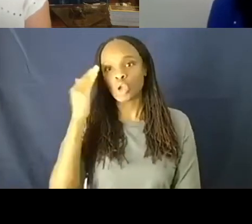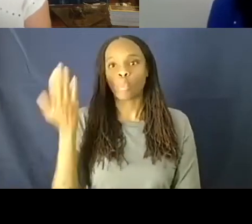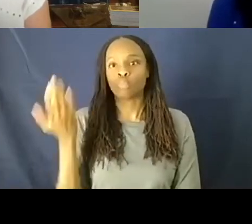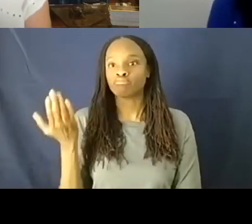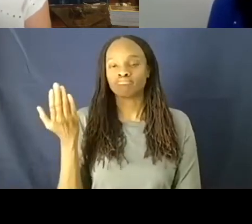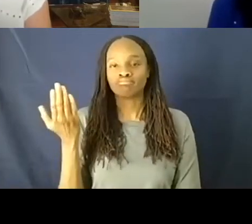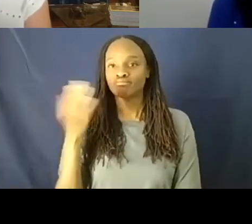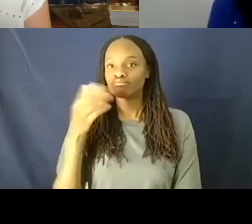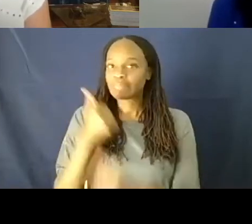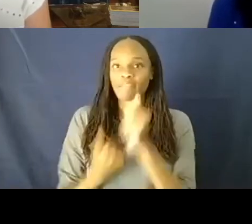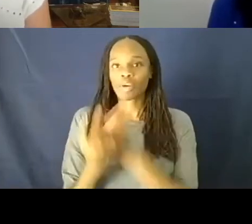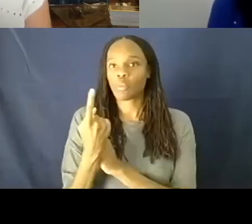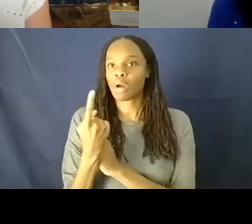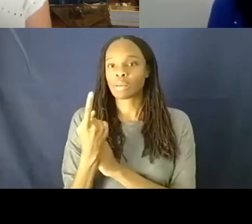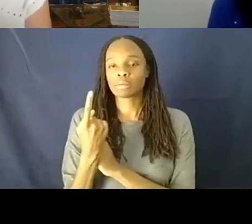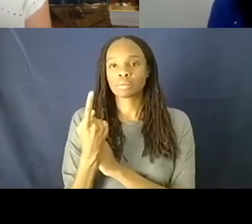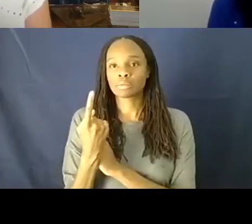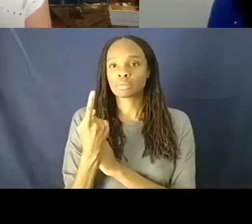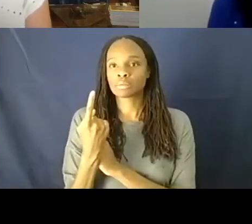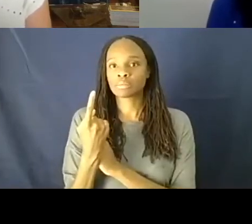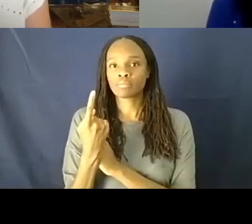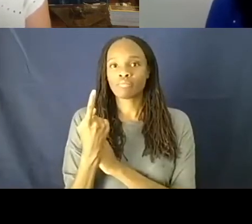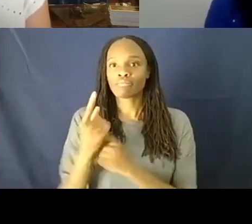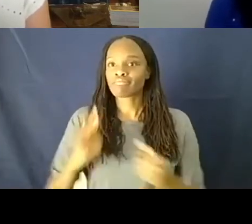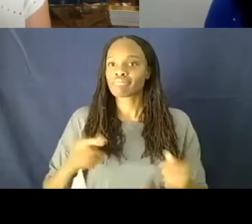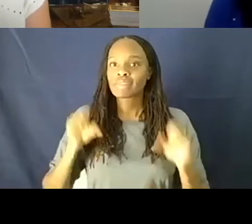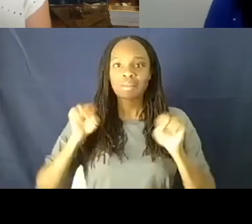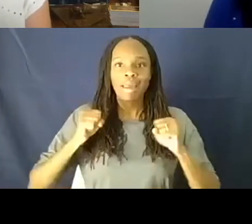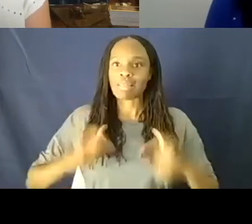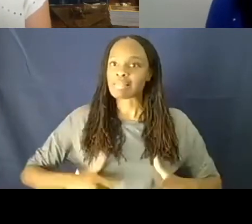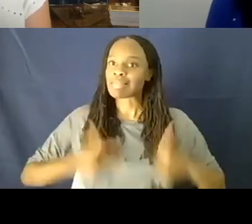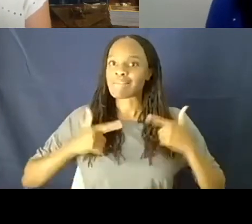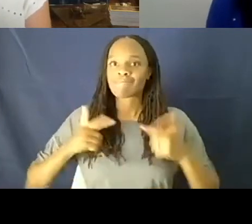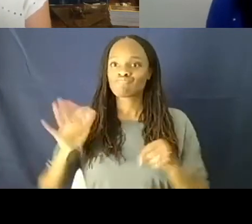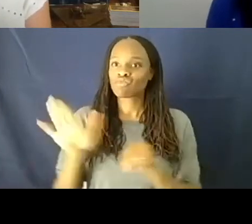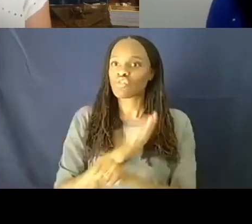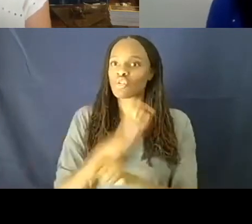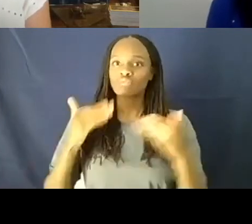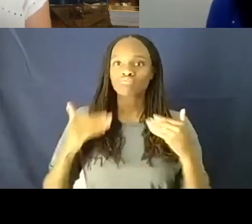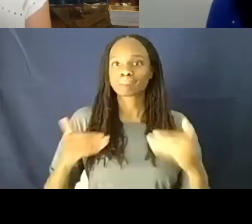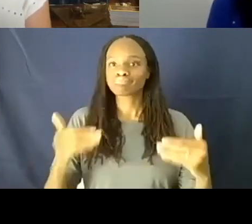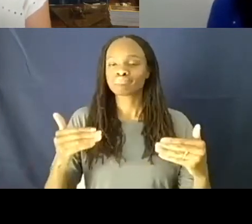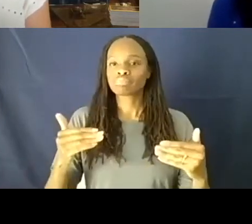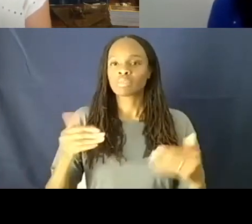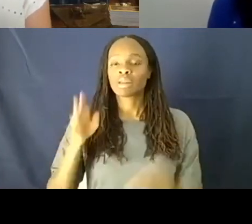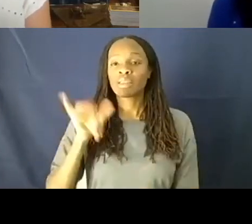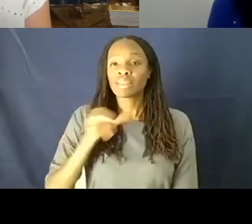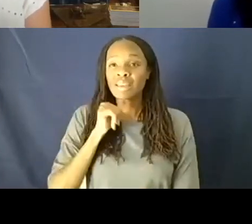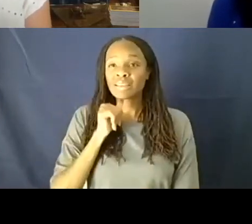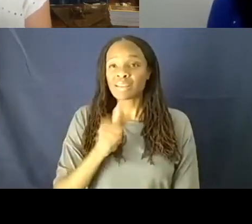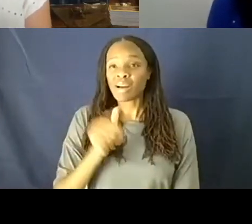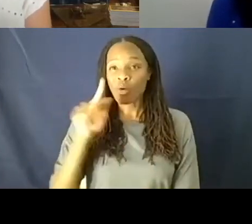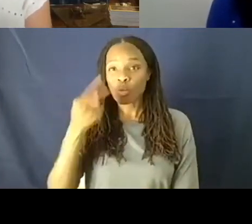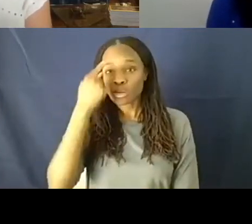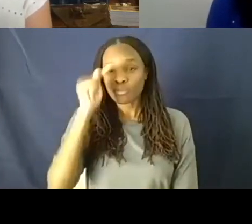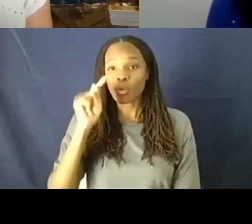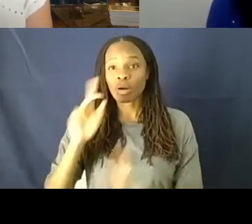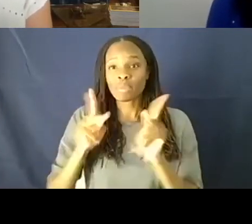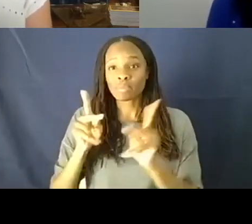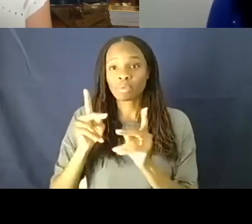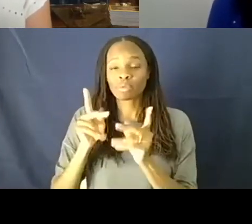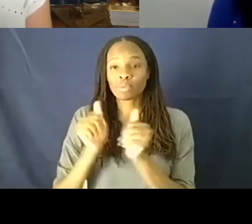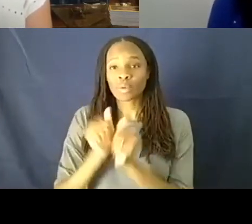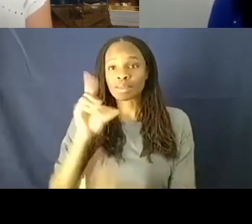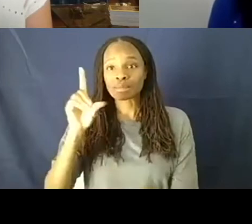everybody lives their life. And I think that's going to take not only disabled individuals like